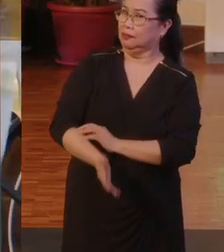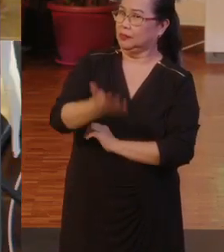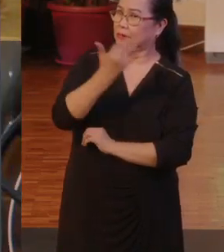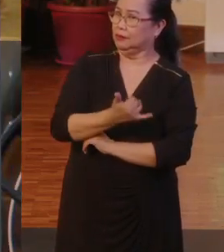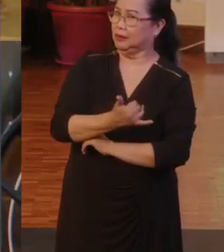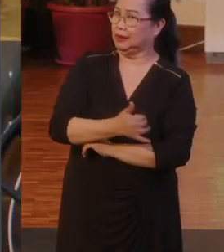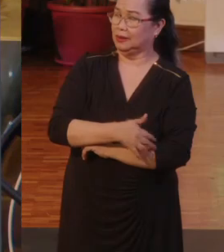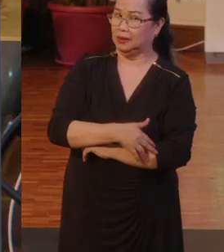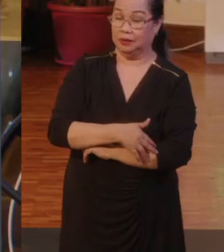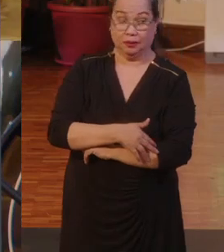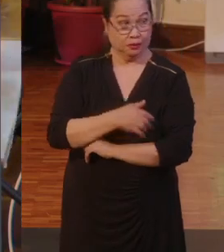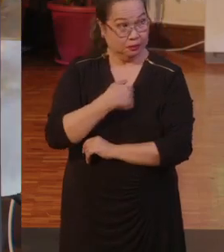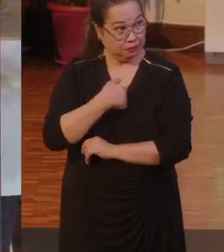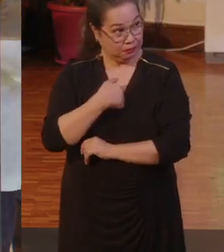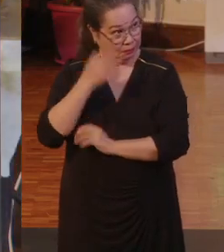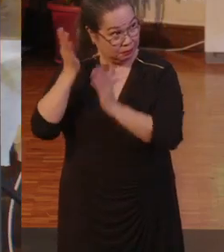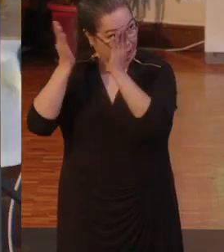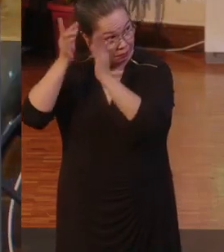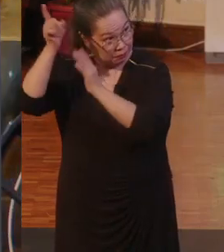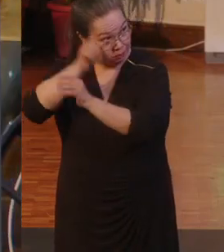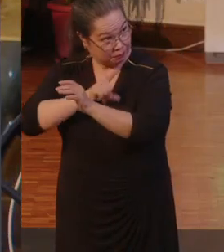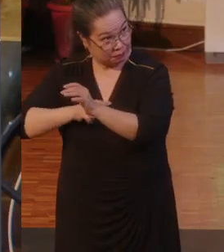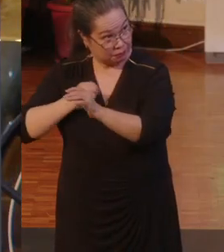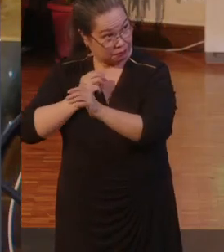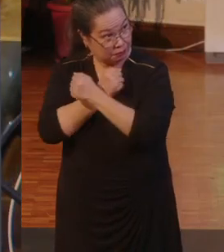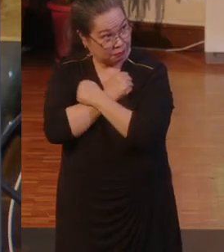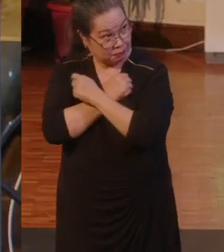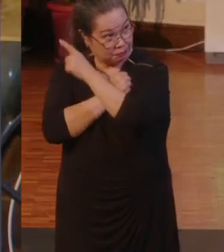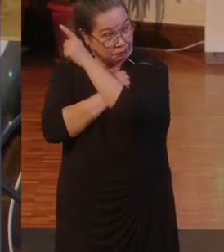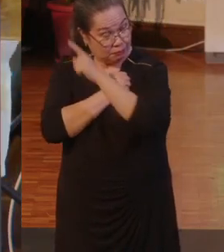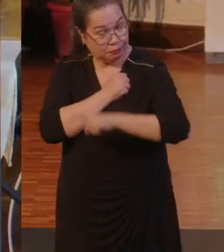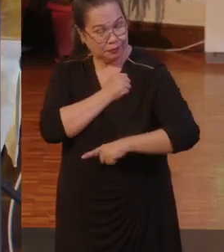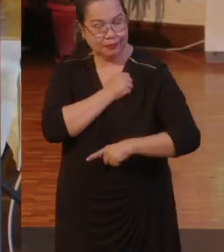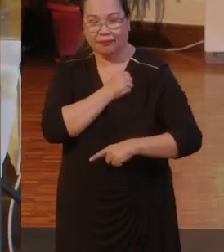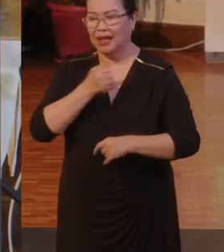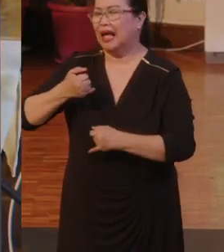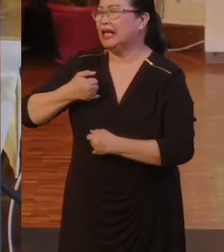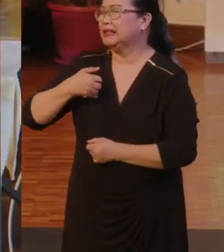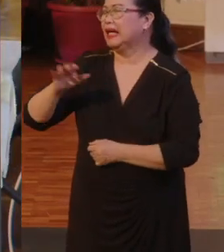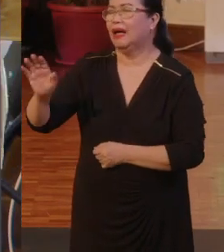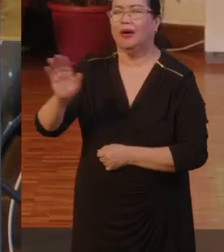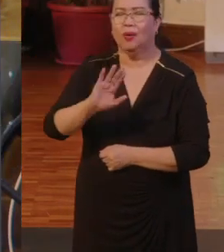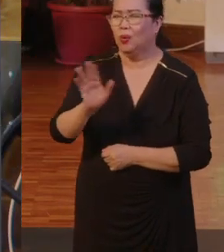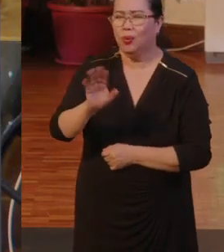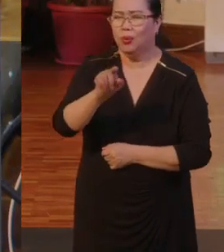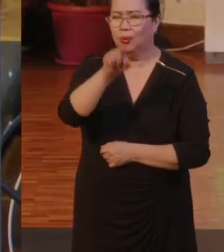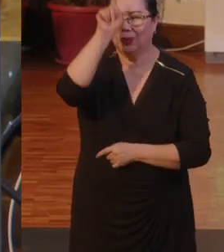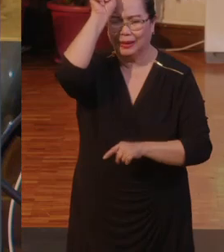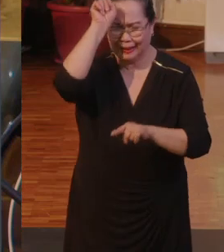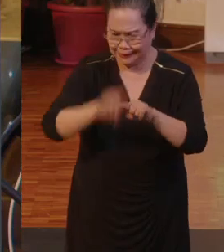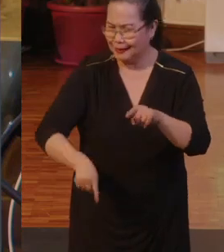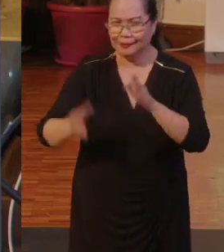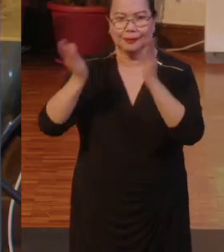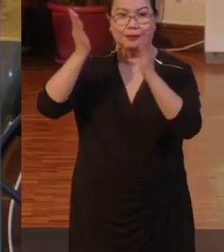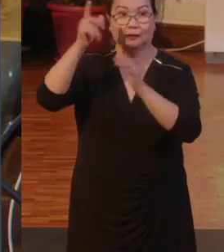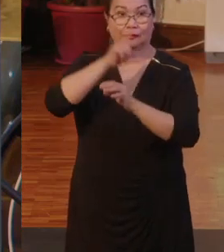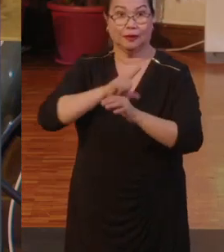those great signs in our sight, and preserved us in all the way that we went, and among all the peoples through whom